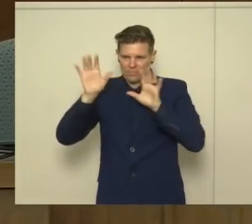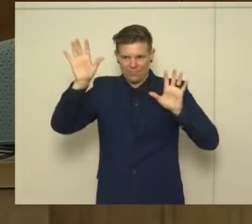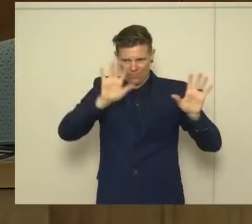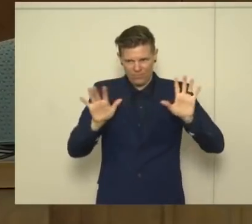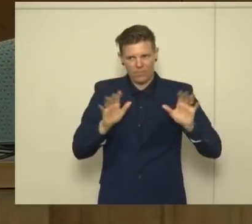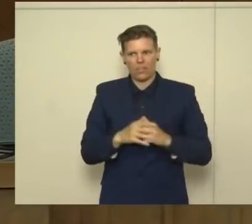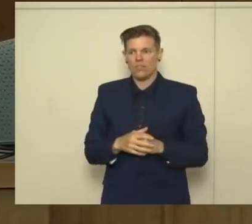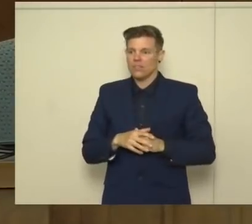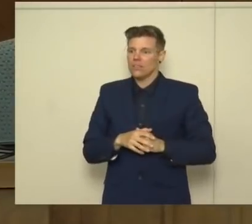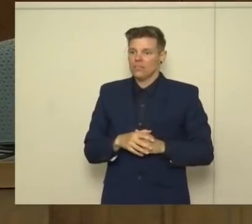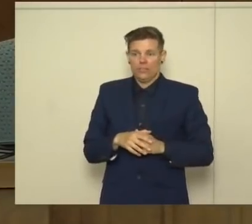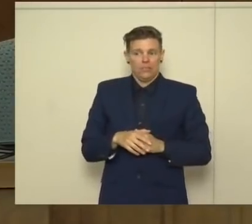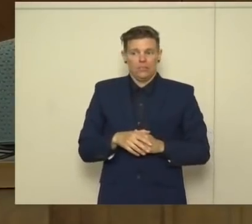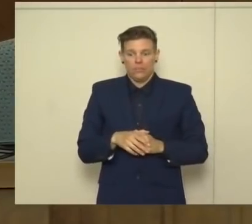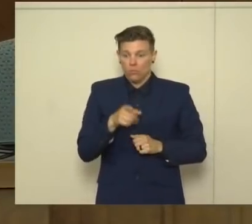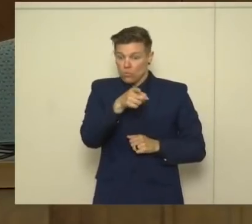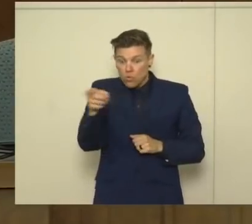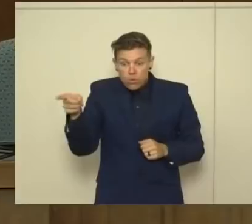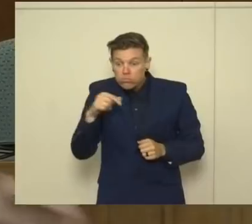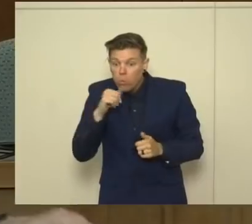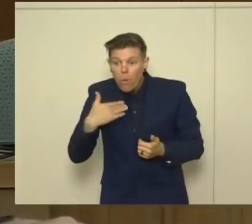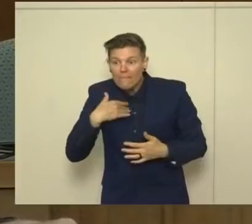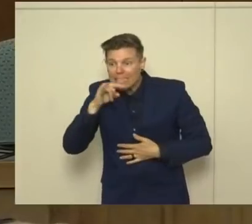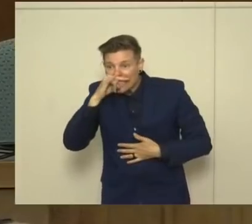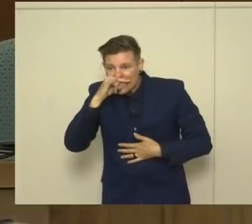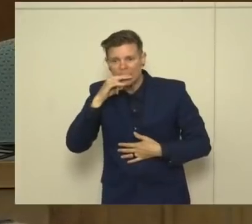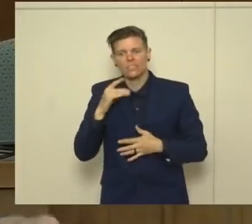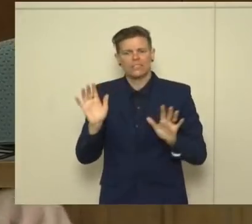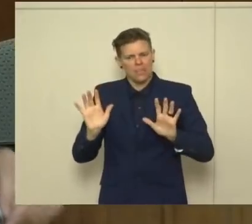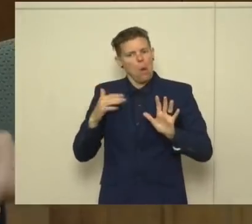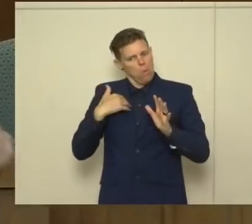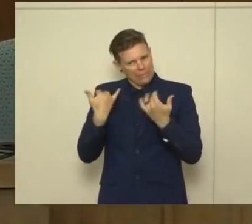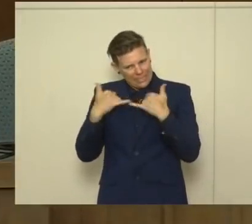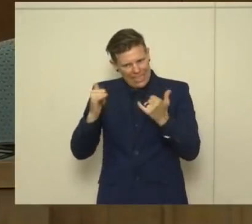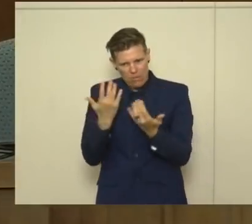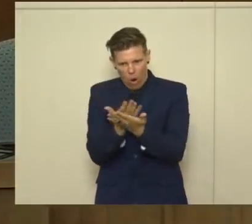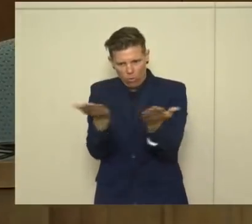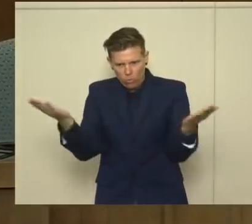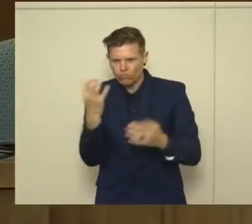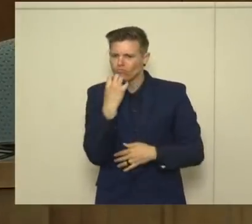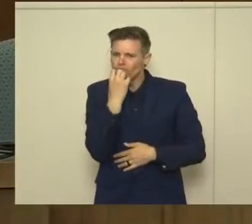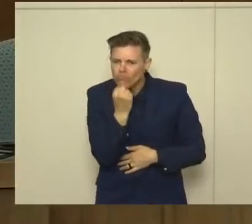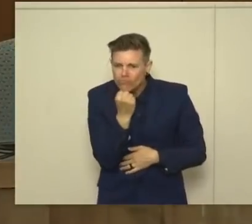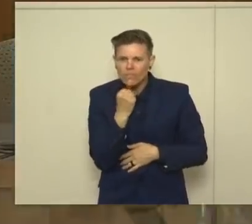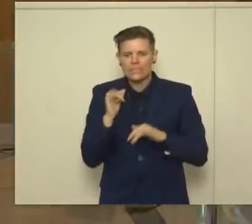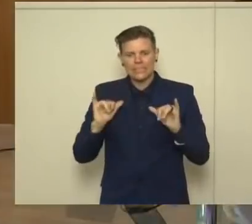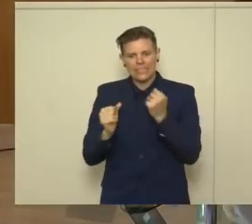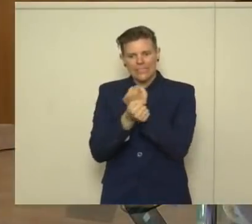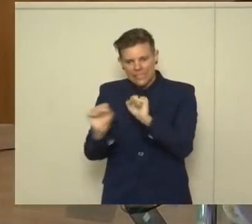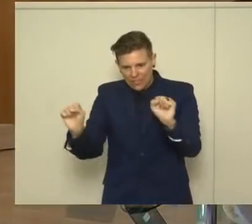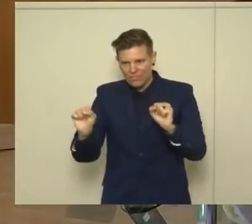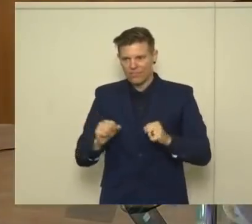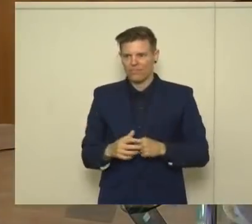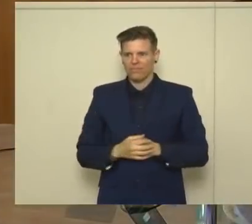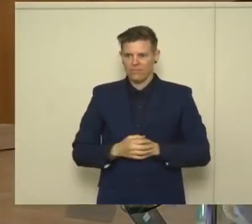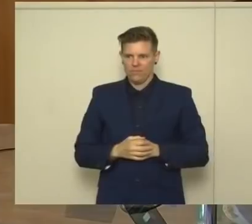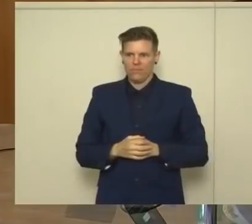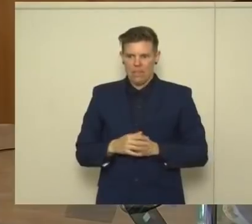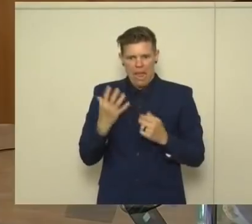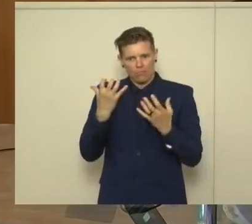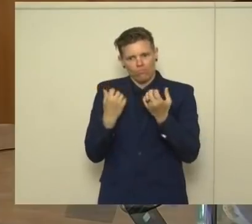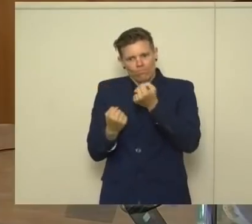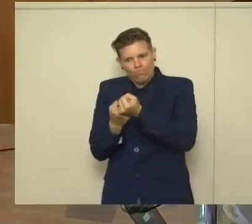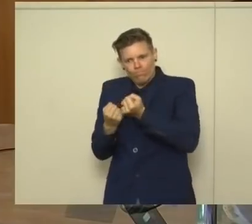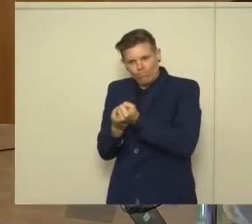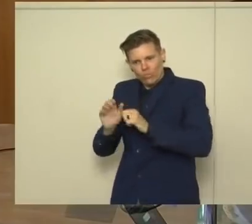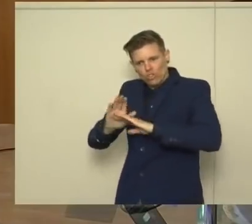can affect the success of a safe reopening of schools in New Mexico. Thank you. Governor. All right, so right before we